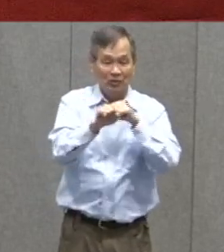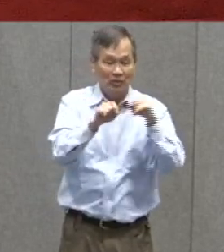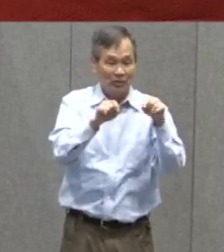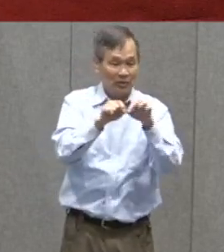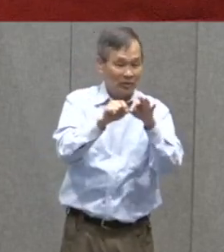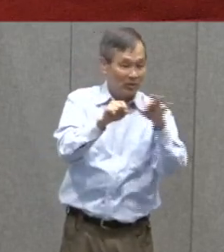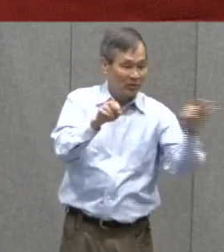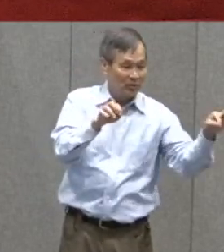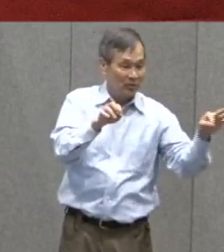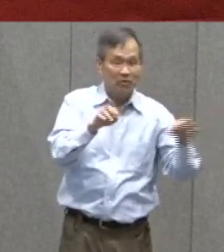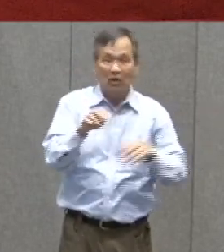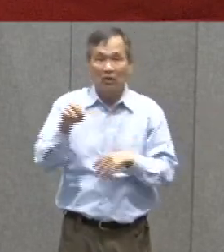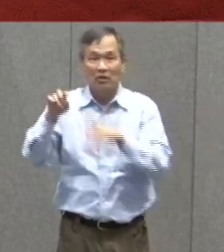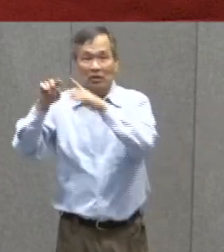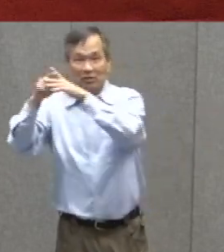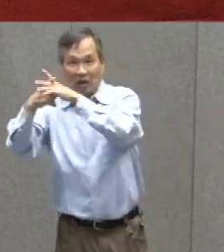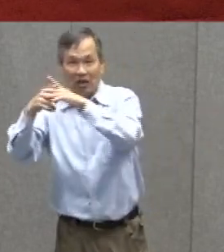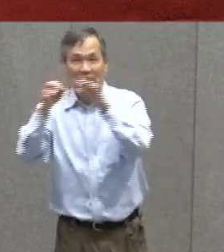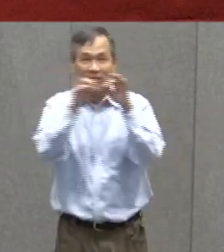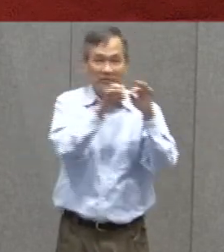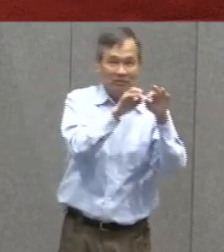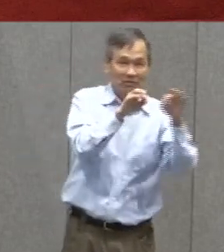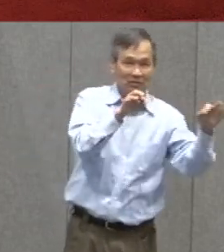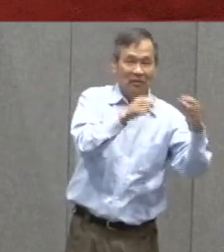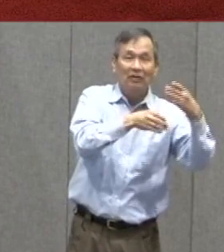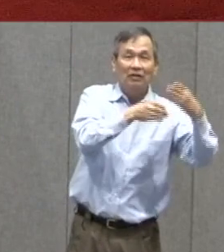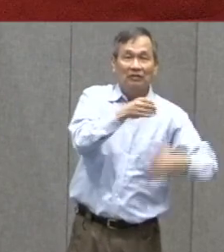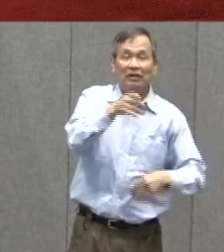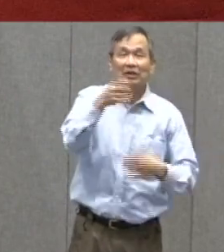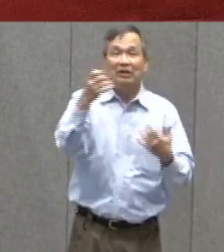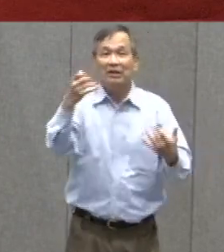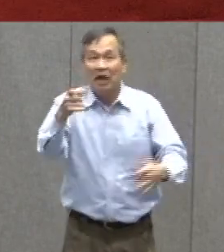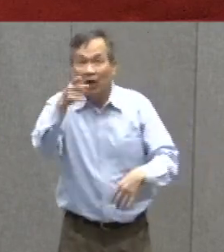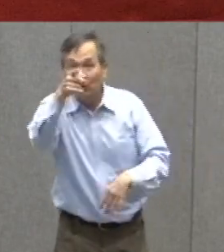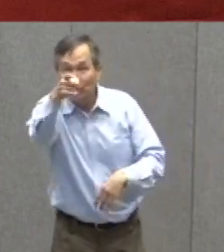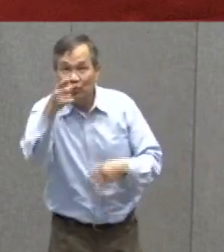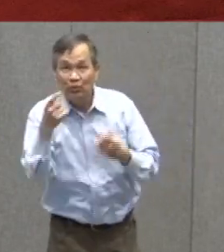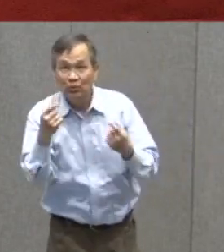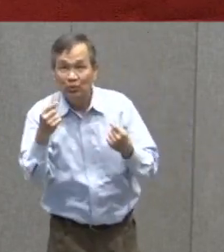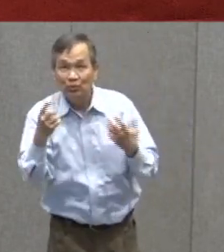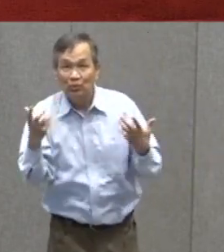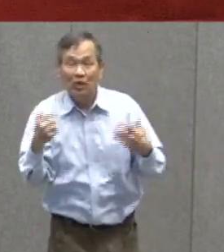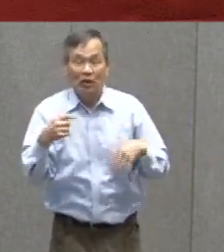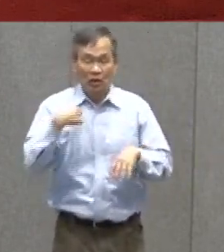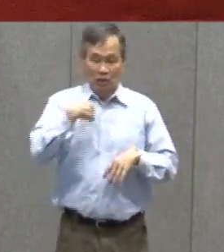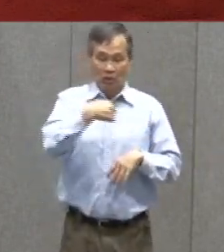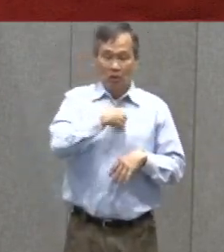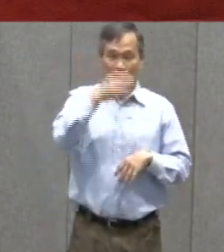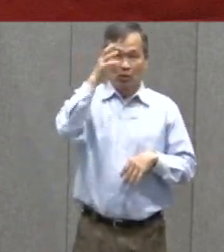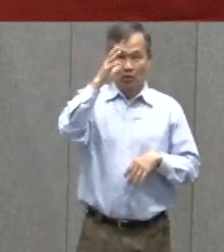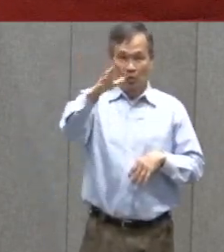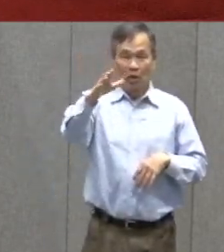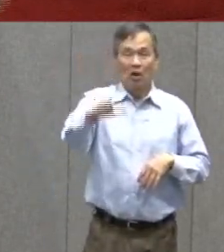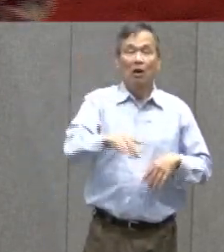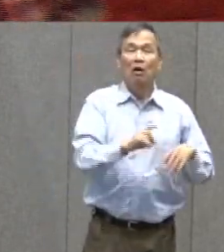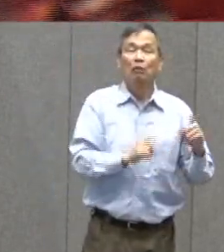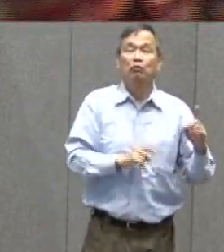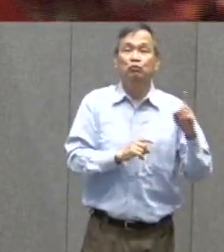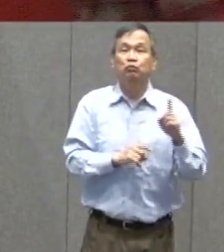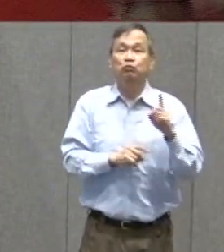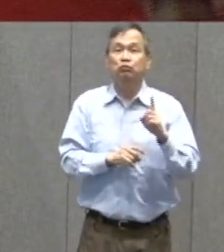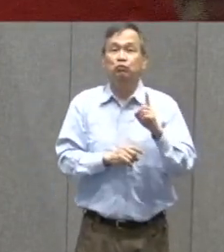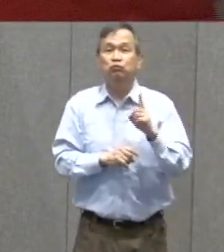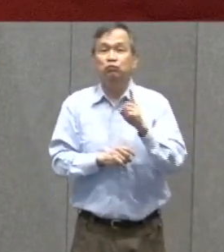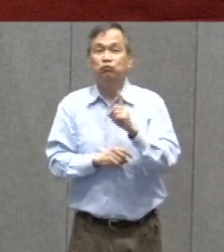you, and so what I want you to do now is we're going to walk over here to